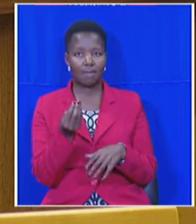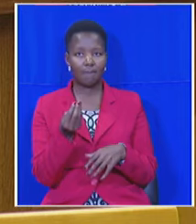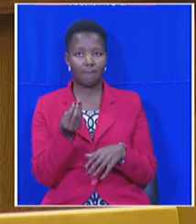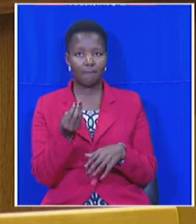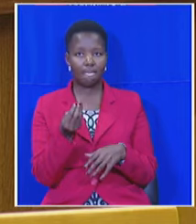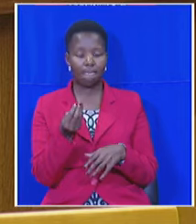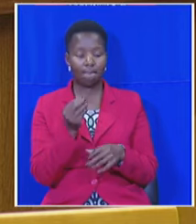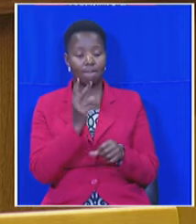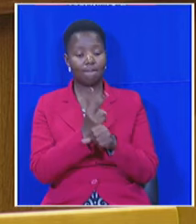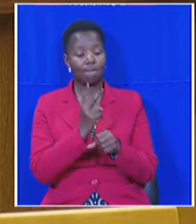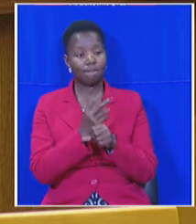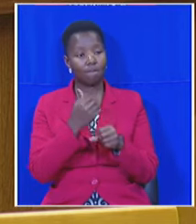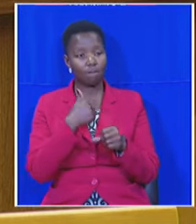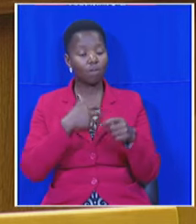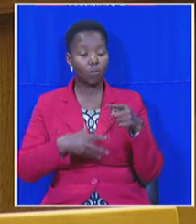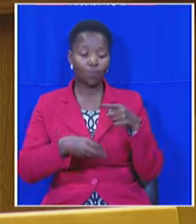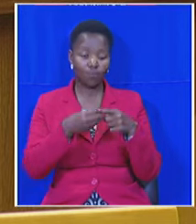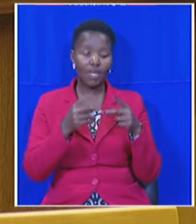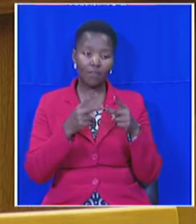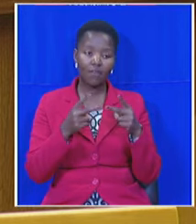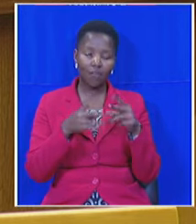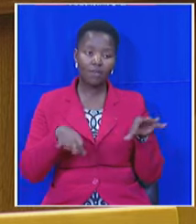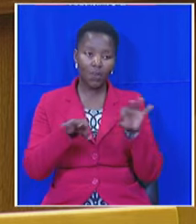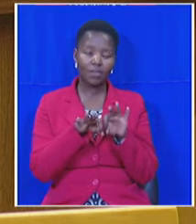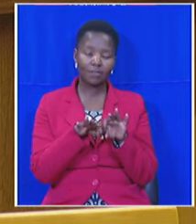me also add and say something very, very important here.